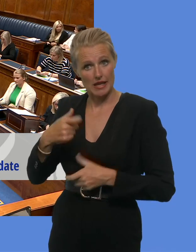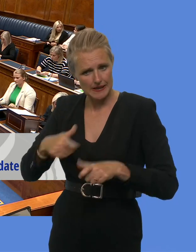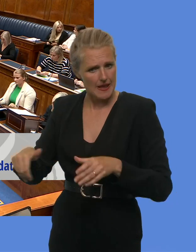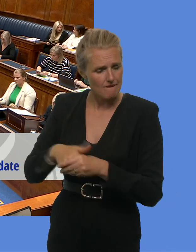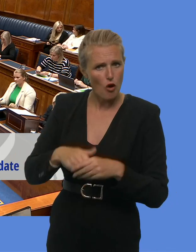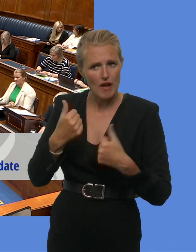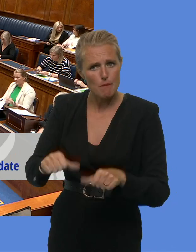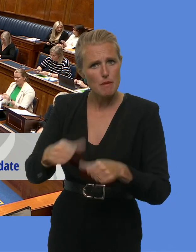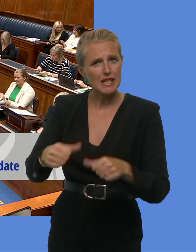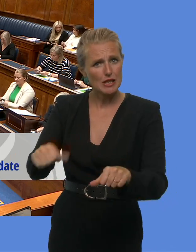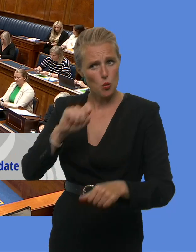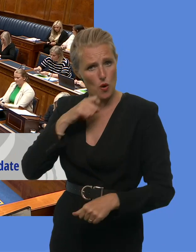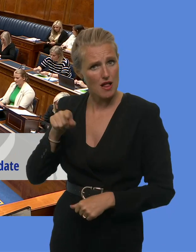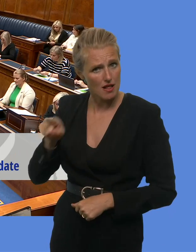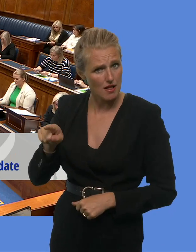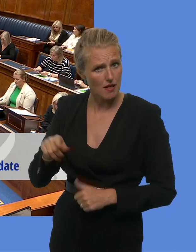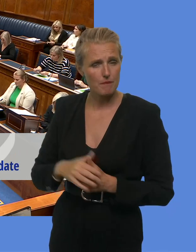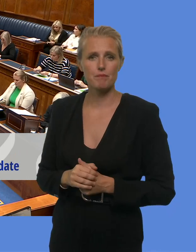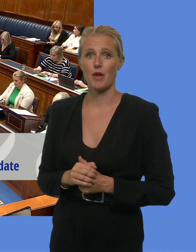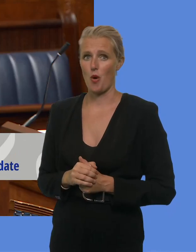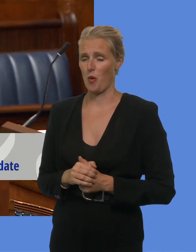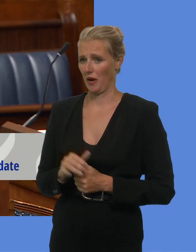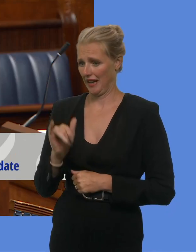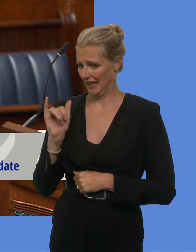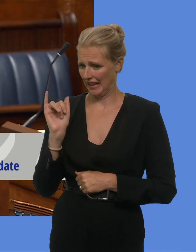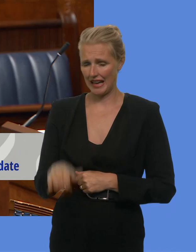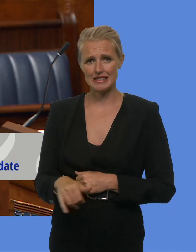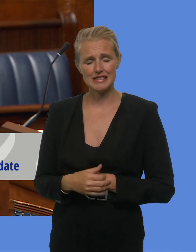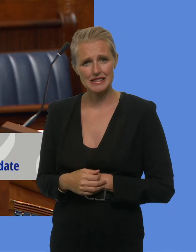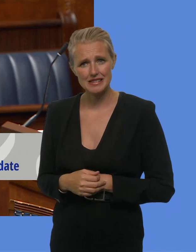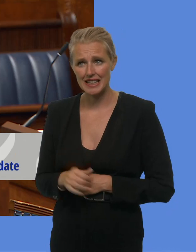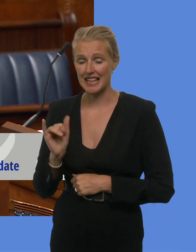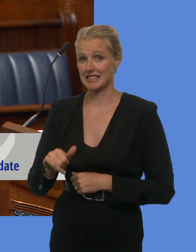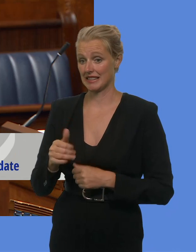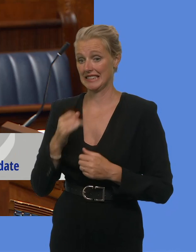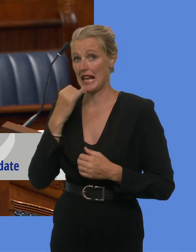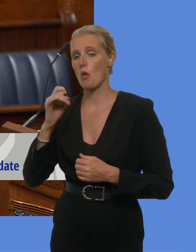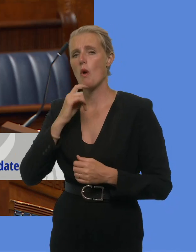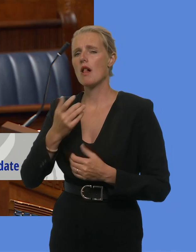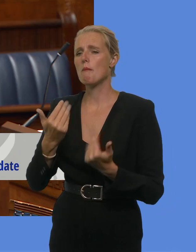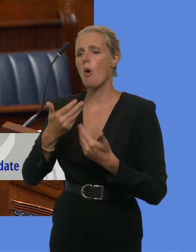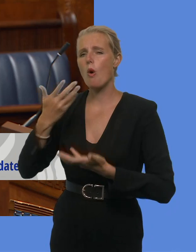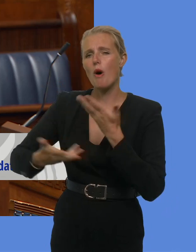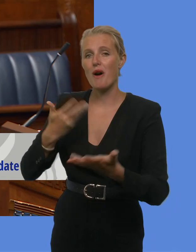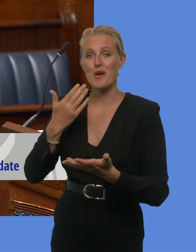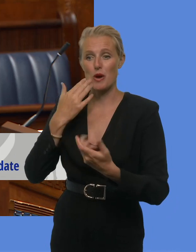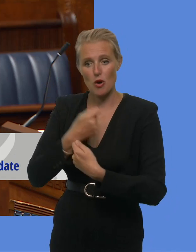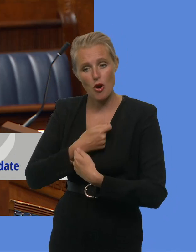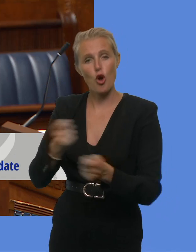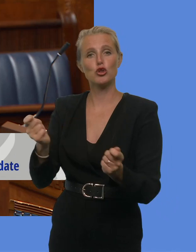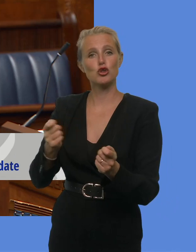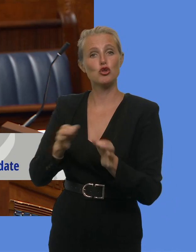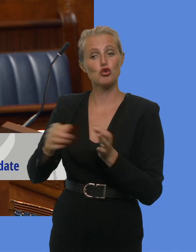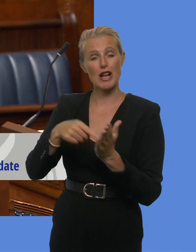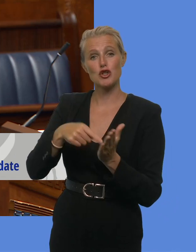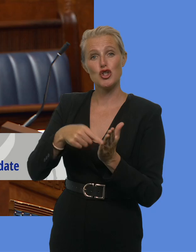Thank you, Mr. Speaker. Thank the member for her question. Absolutely. And I know we will say more about this next week when we officially launch the strategy.